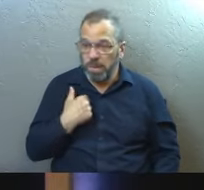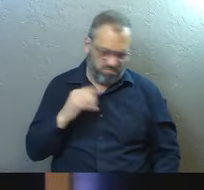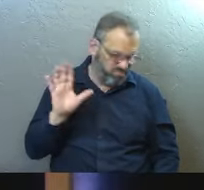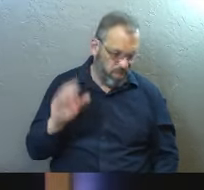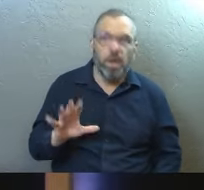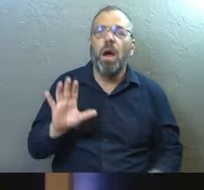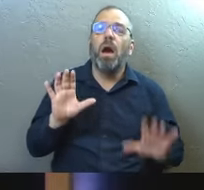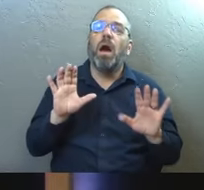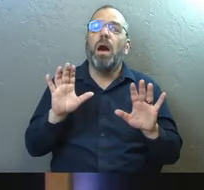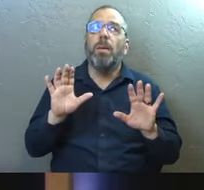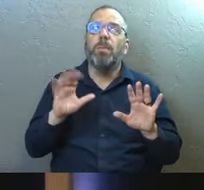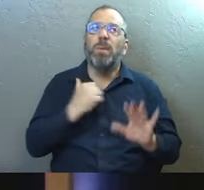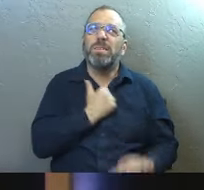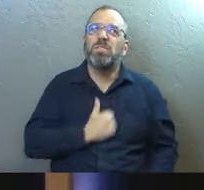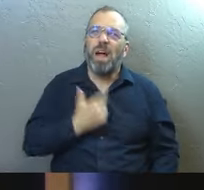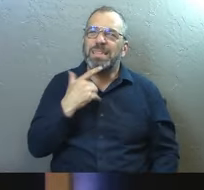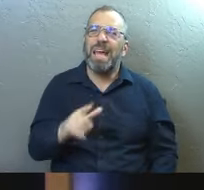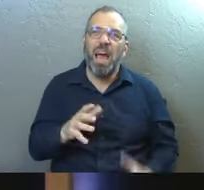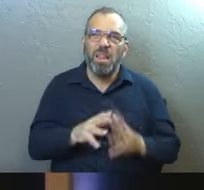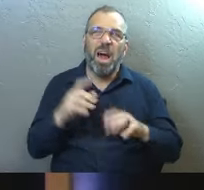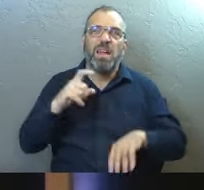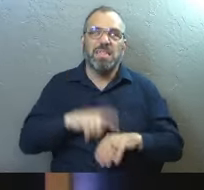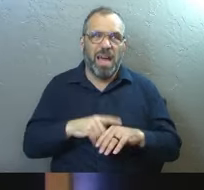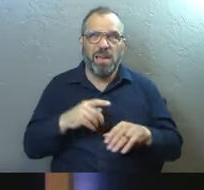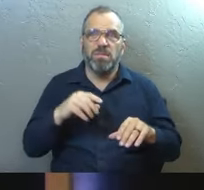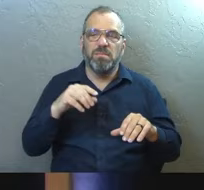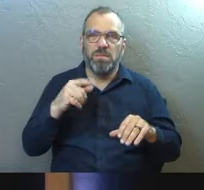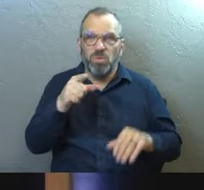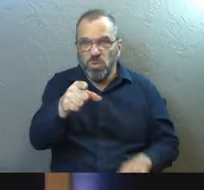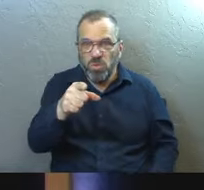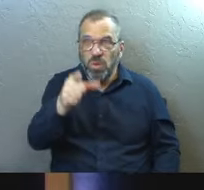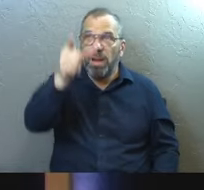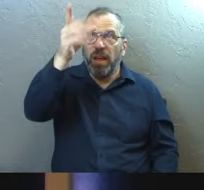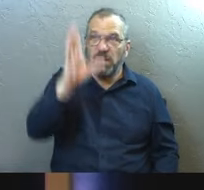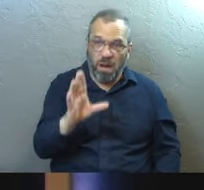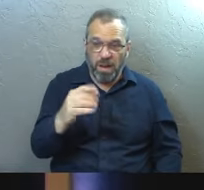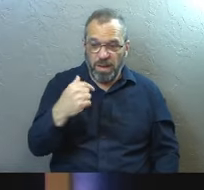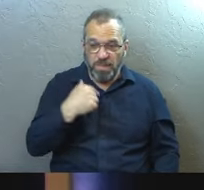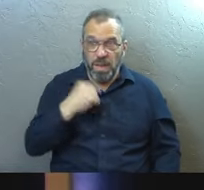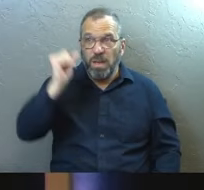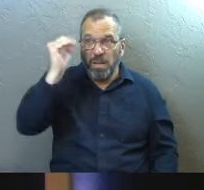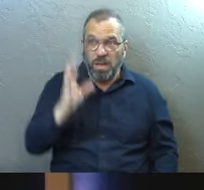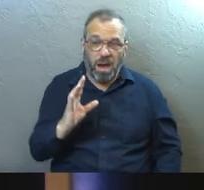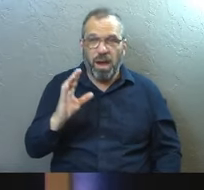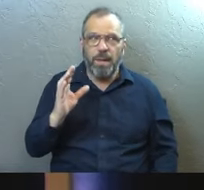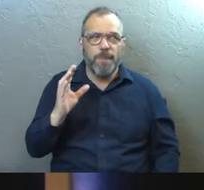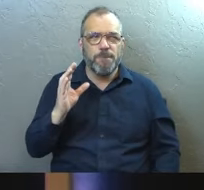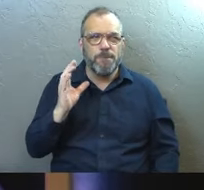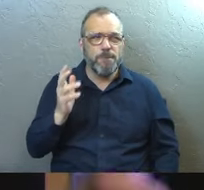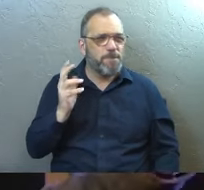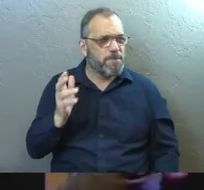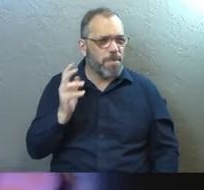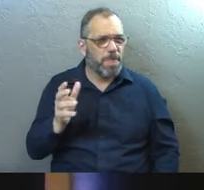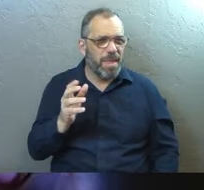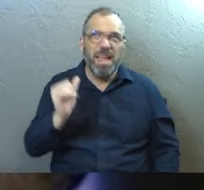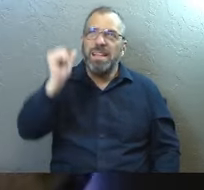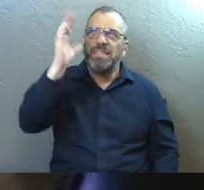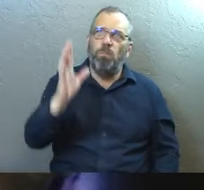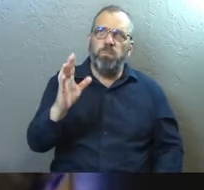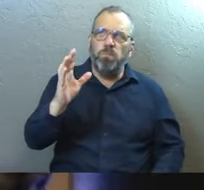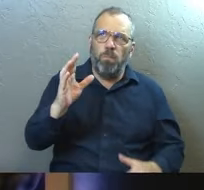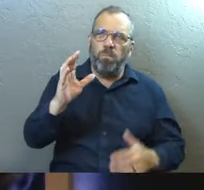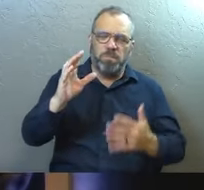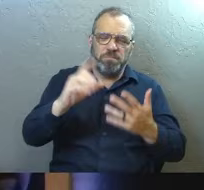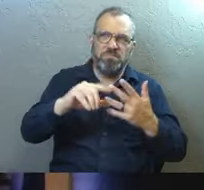Now I think what's unfortunate is that is a lot of times us and God, all the time. And I think we so put God in an